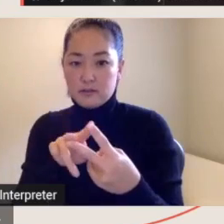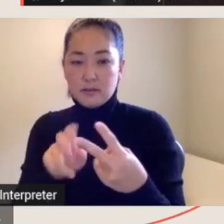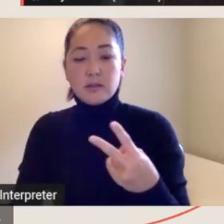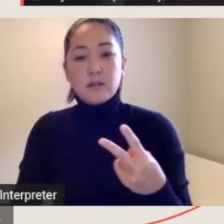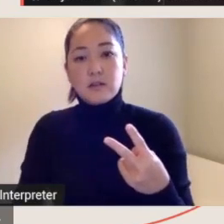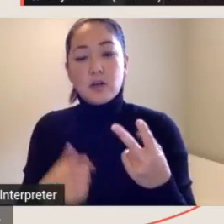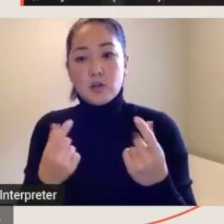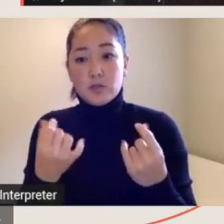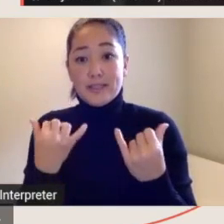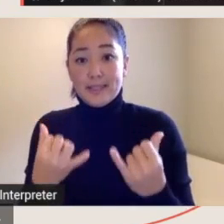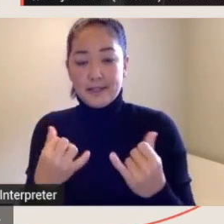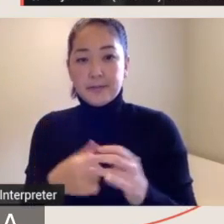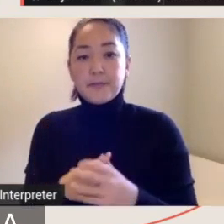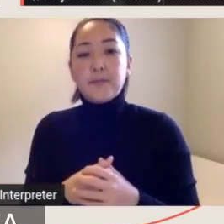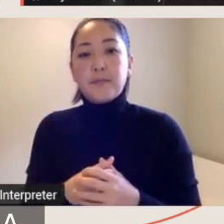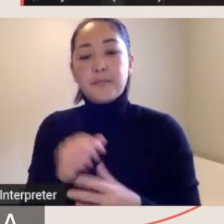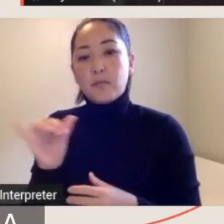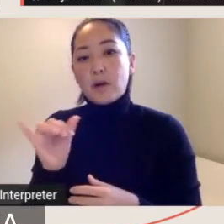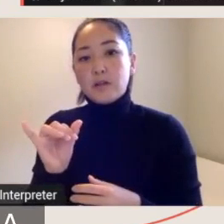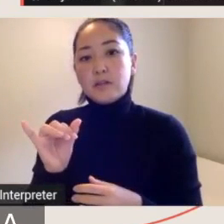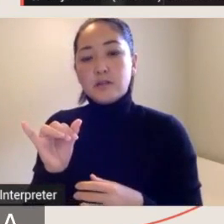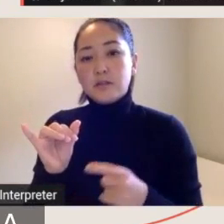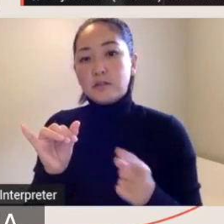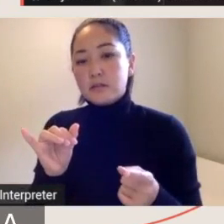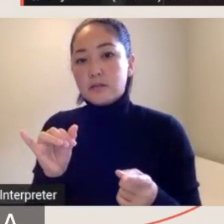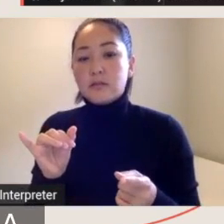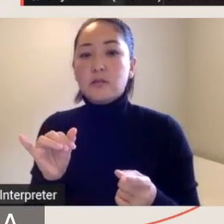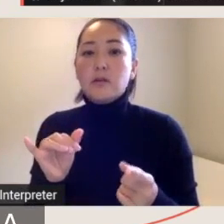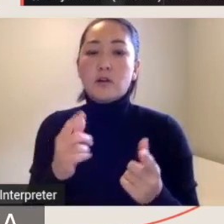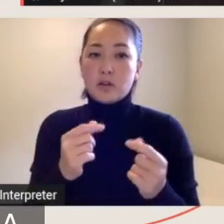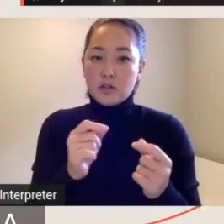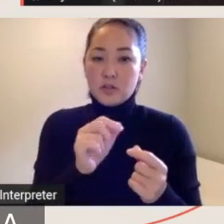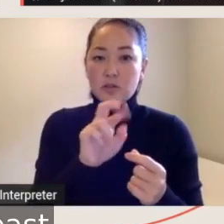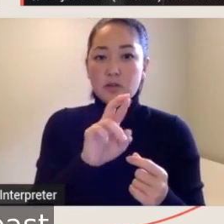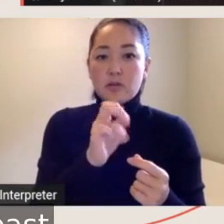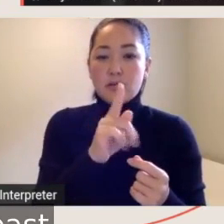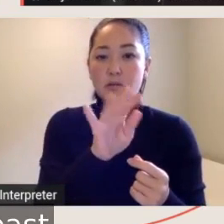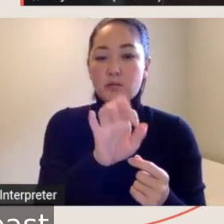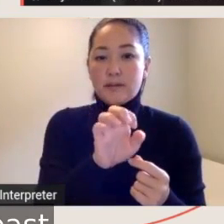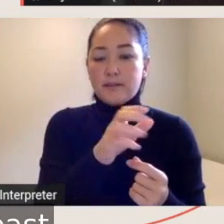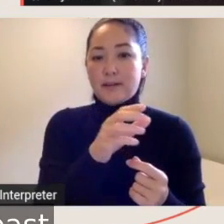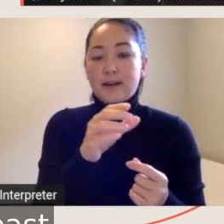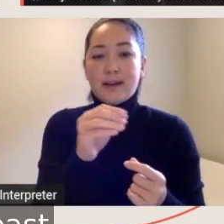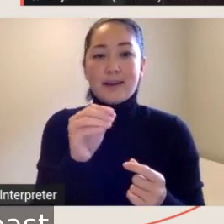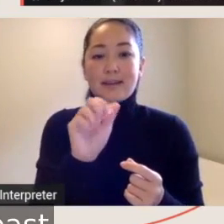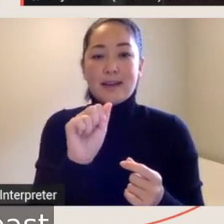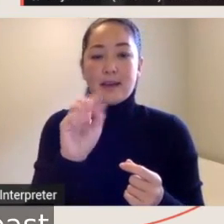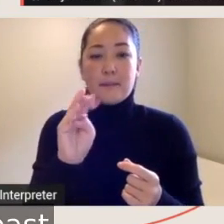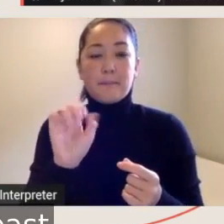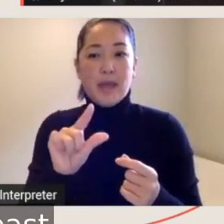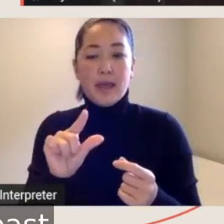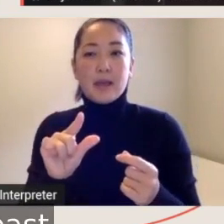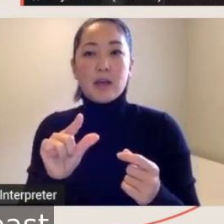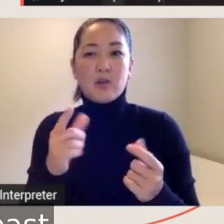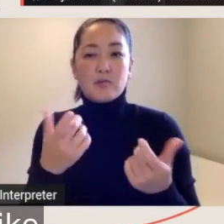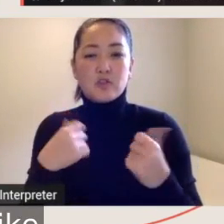thing that we are doing right away, and also taking care of a rifle and a bag to accompany to the world, because at least the film can travel a